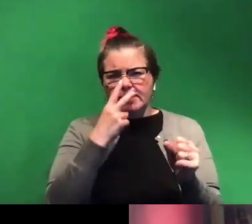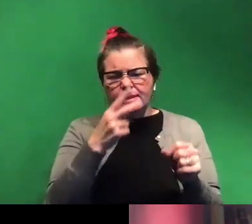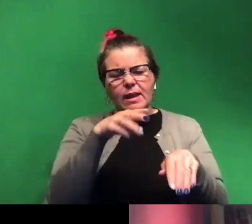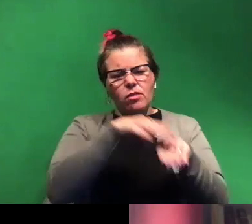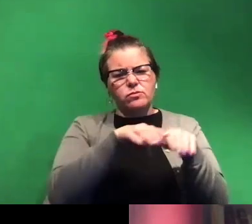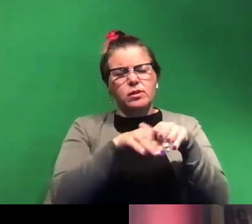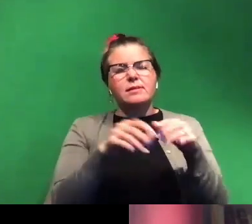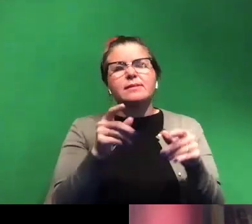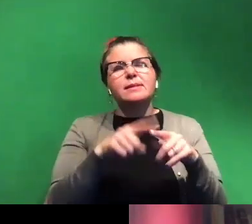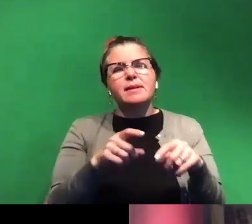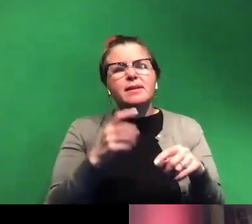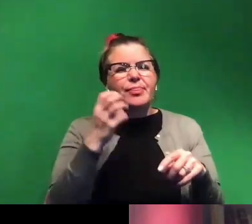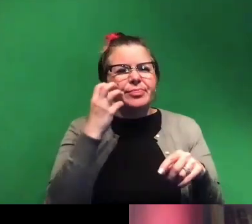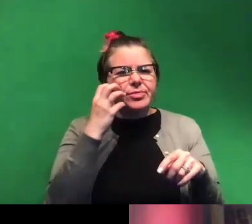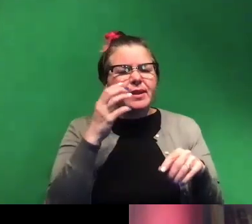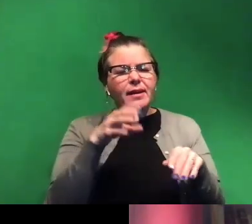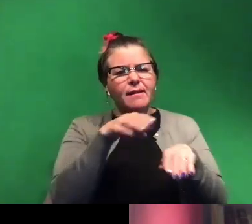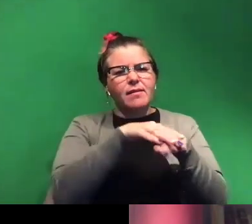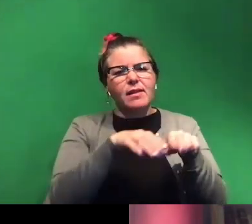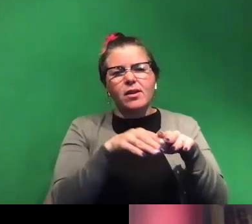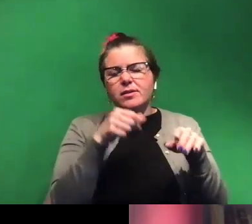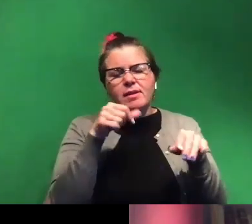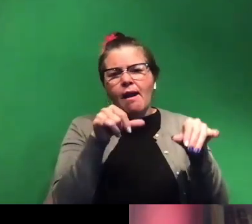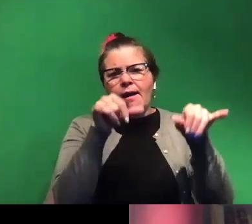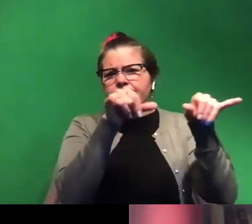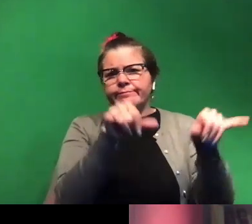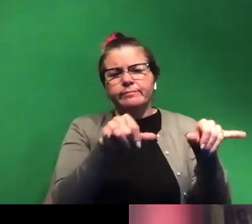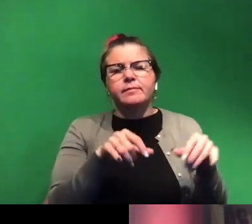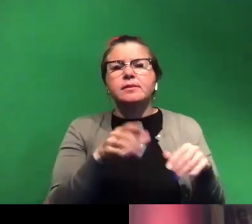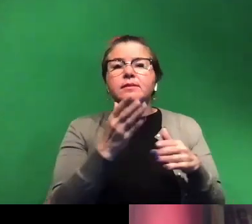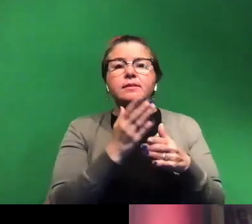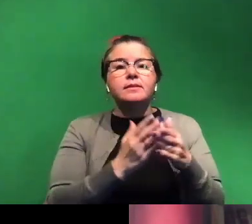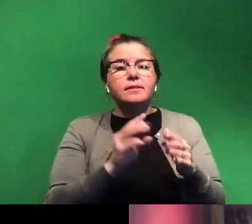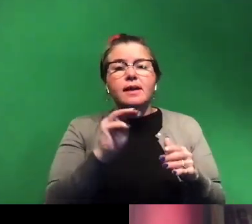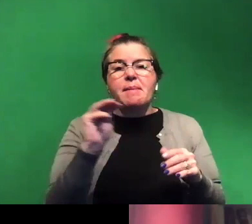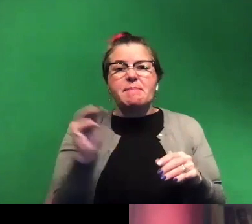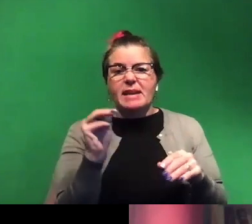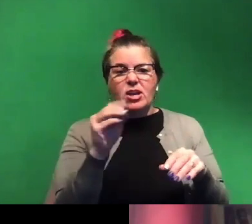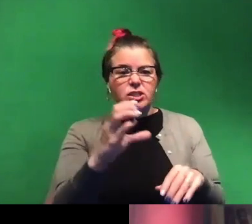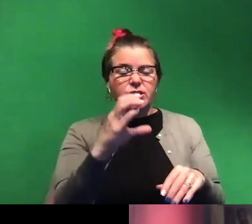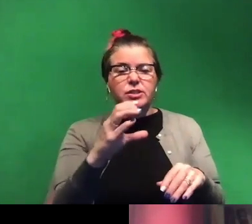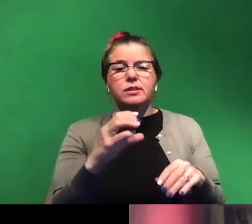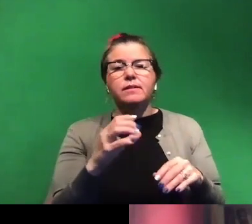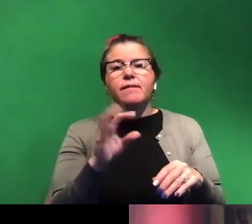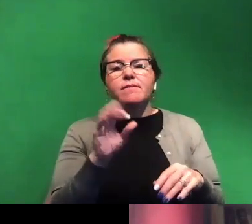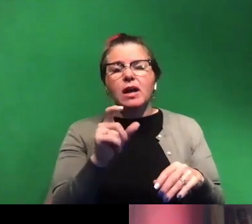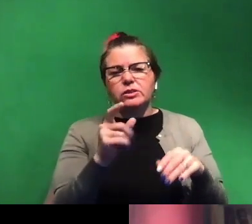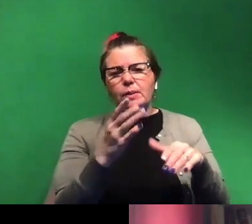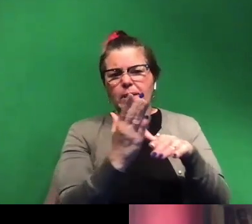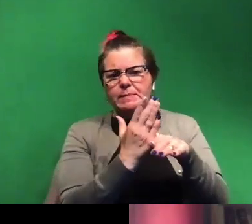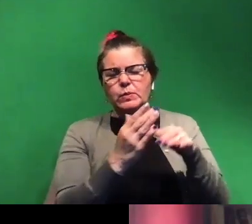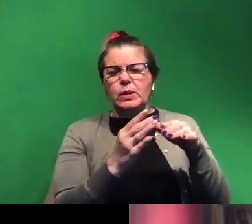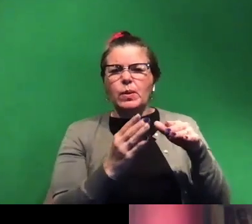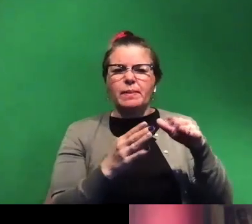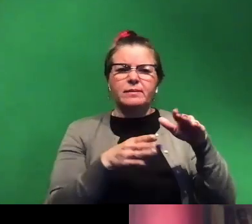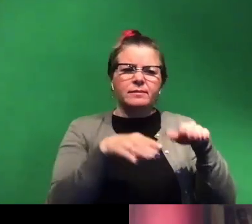how thick layers are because they're not the uniform in thickness. So some will be meters thick and the fossil will be somewhere in between or at the top, at the